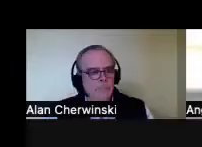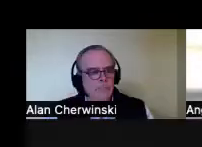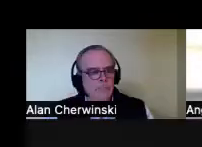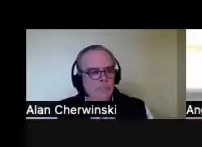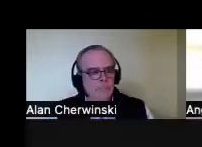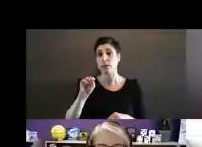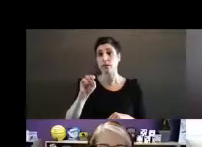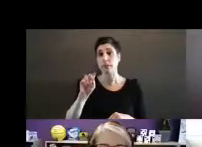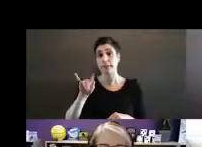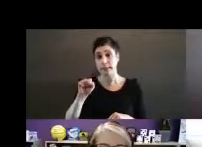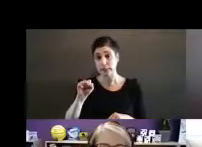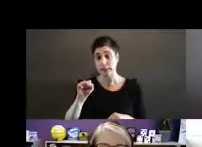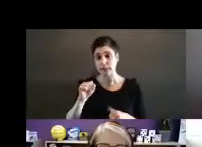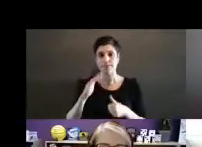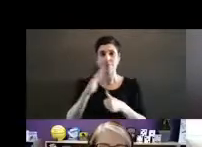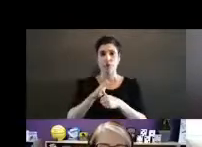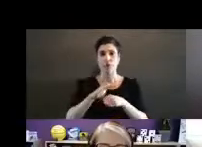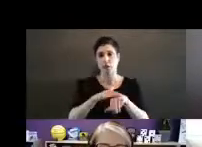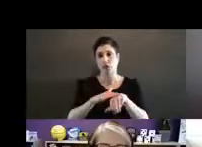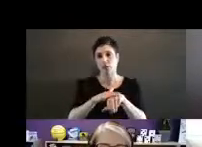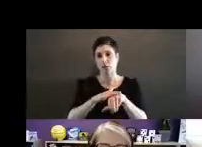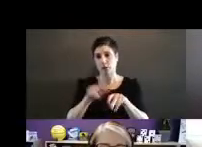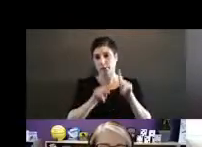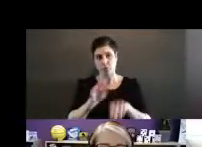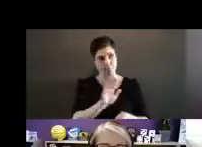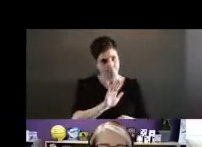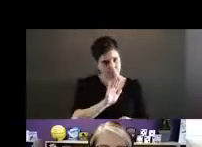First Nations people that call this land home.